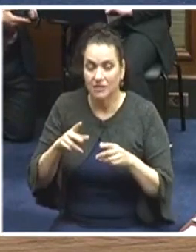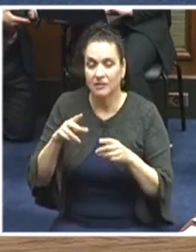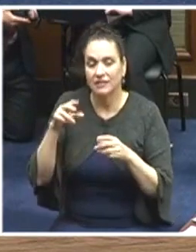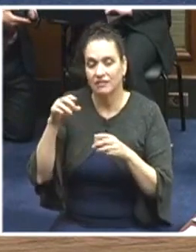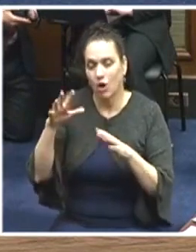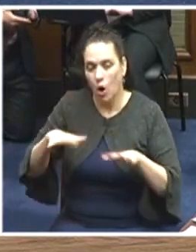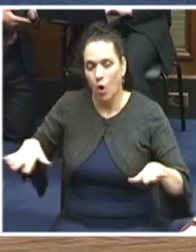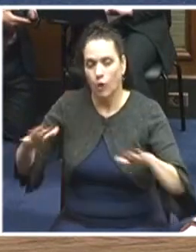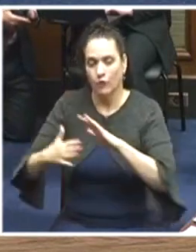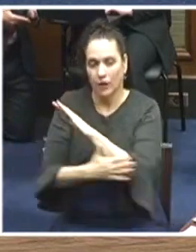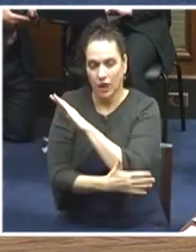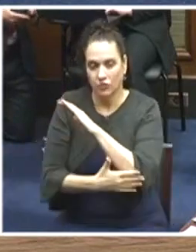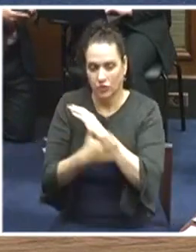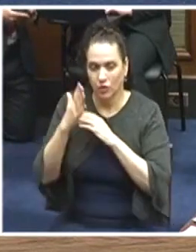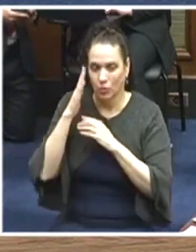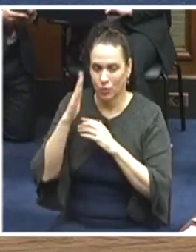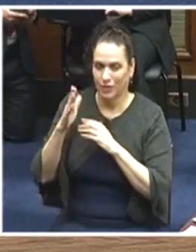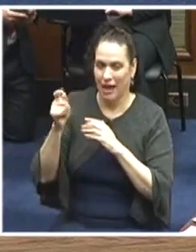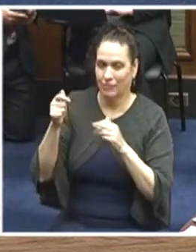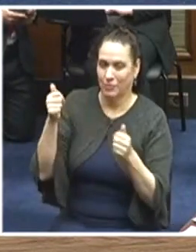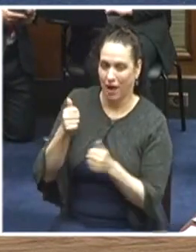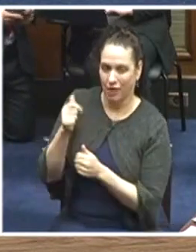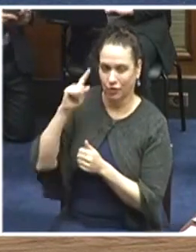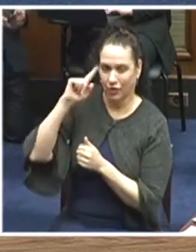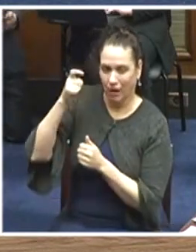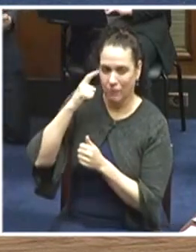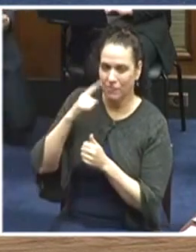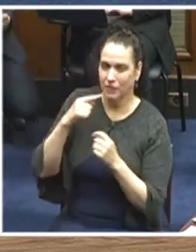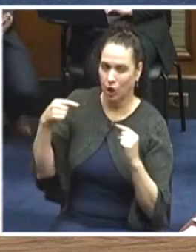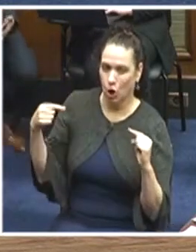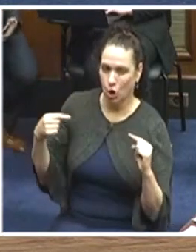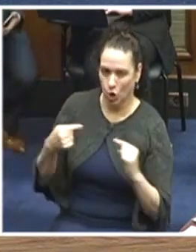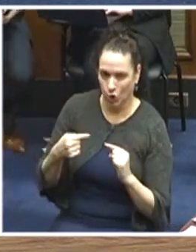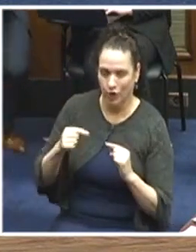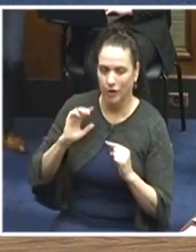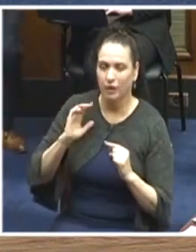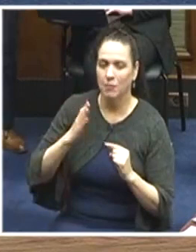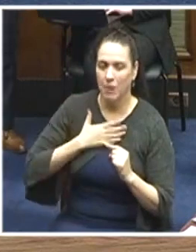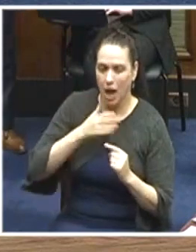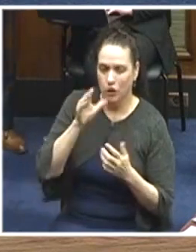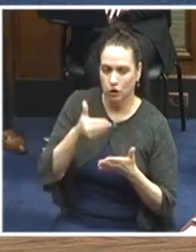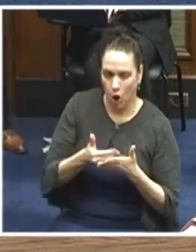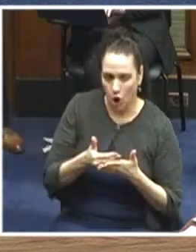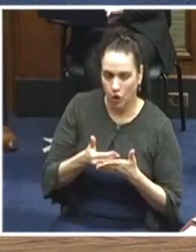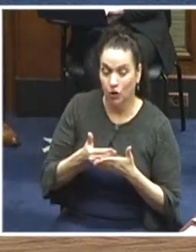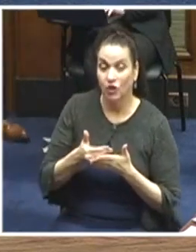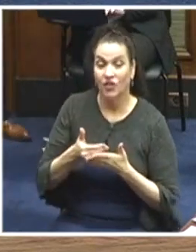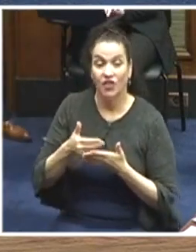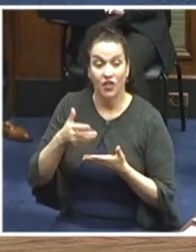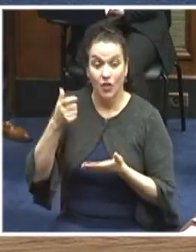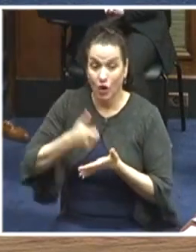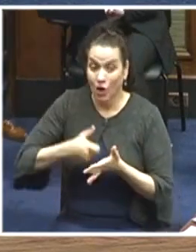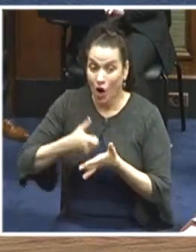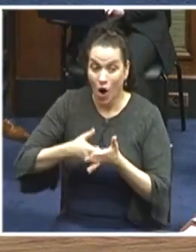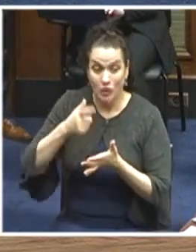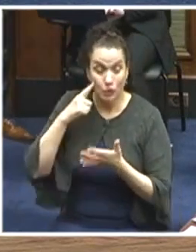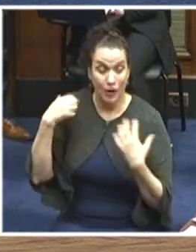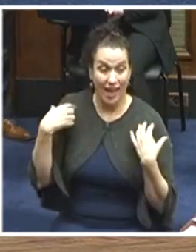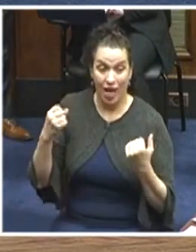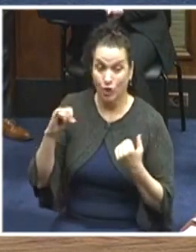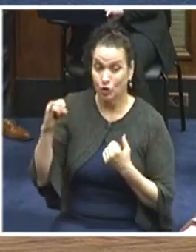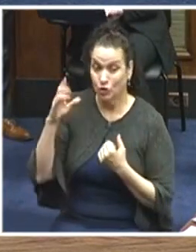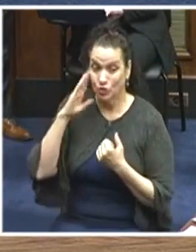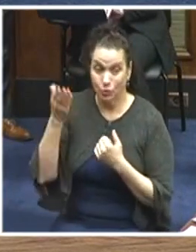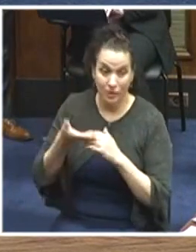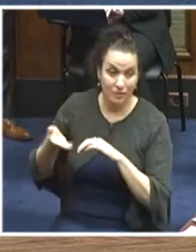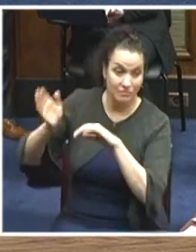her parents for years. The high costs of Obamacare would go higher. The rationing of care that we've already experienced will be even